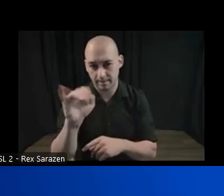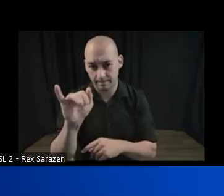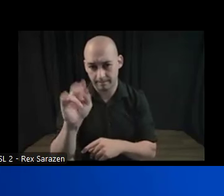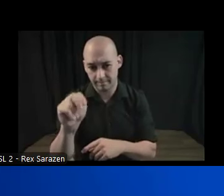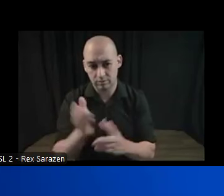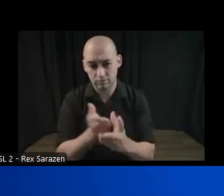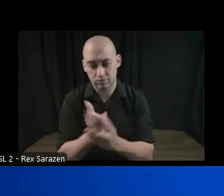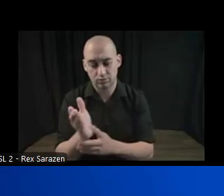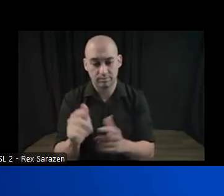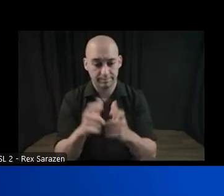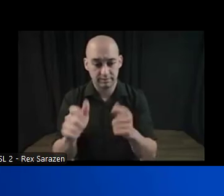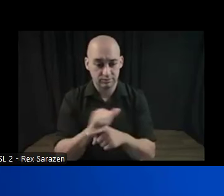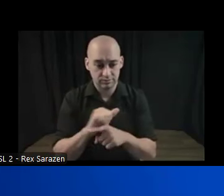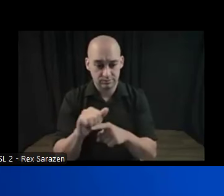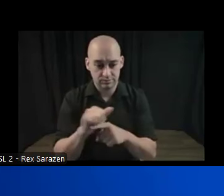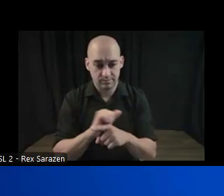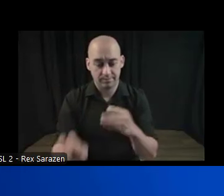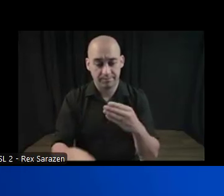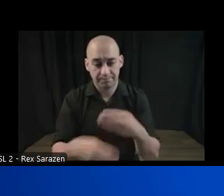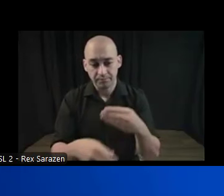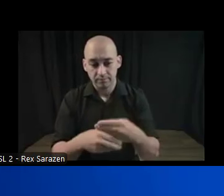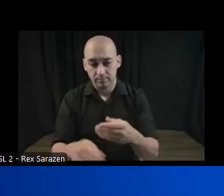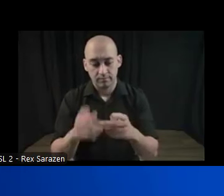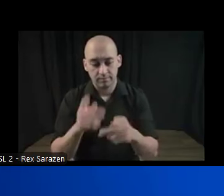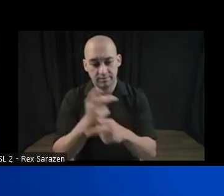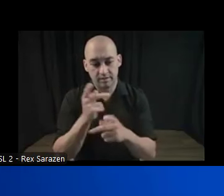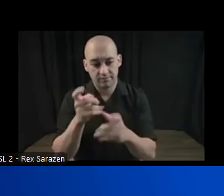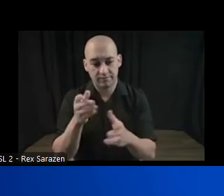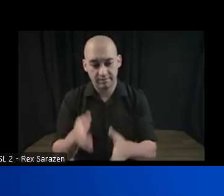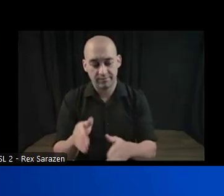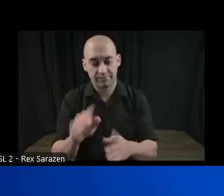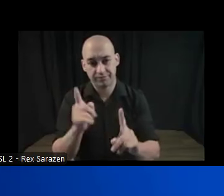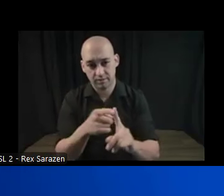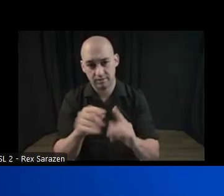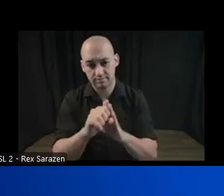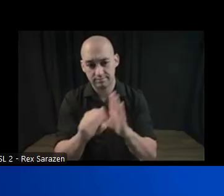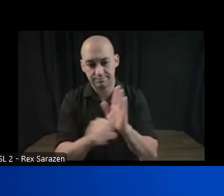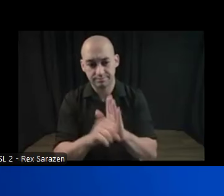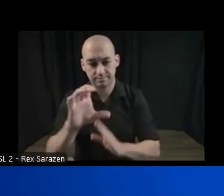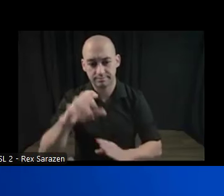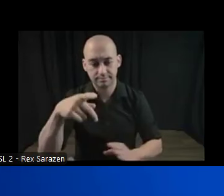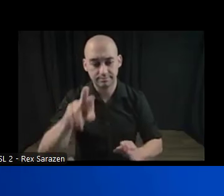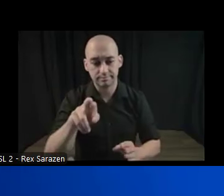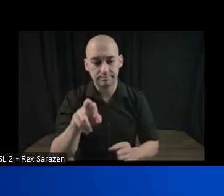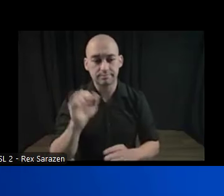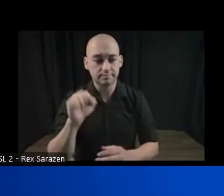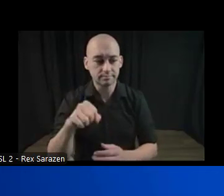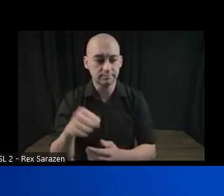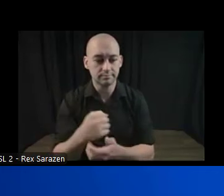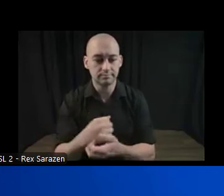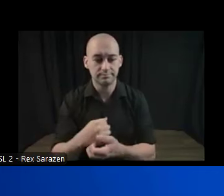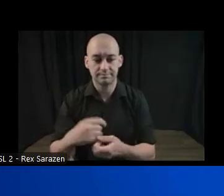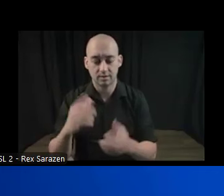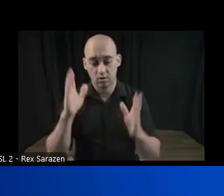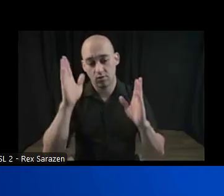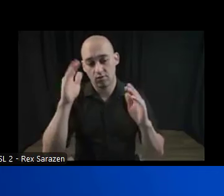training. In addition to caregiving, there's first aid, CPR. So yeah, I can